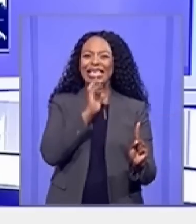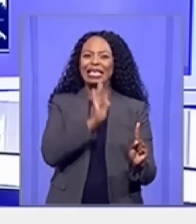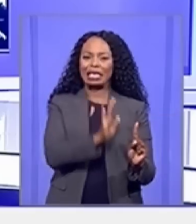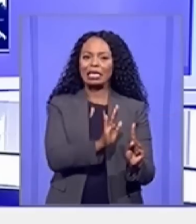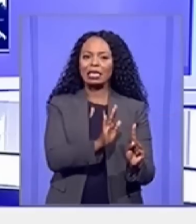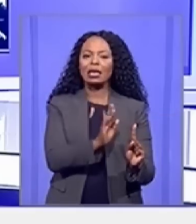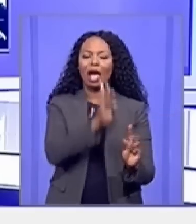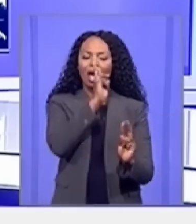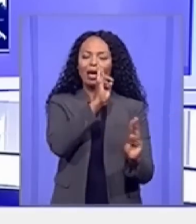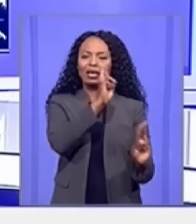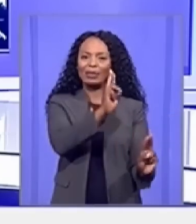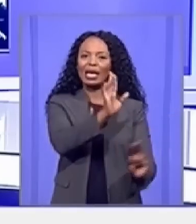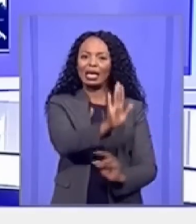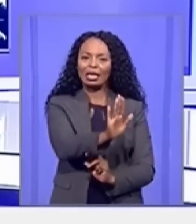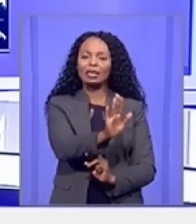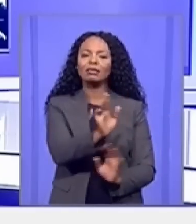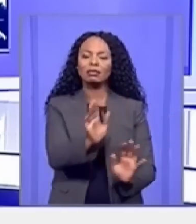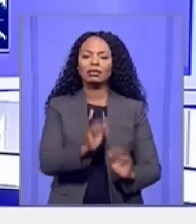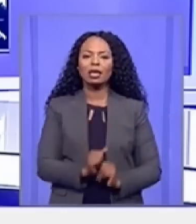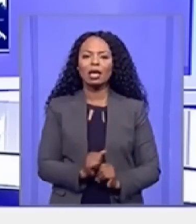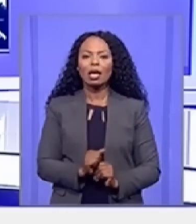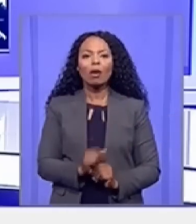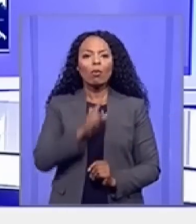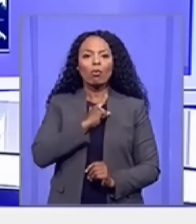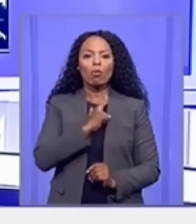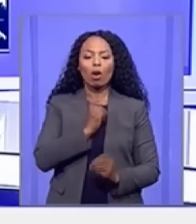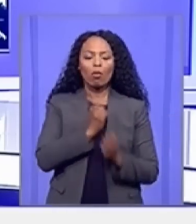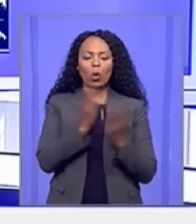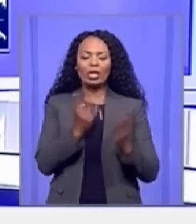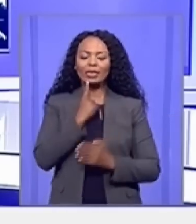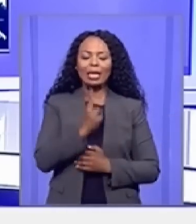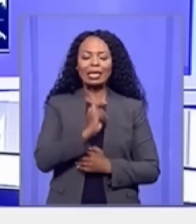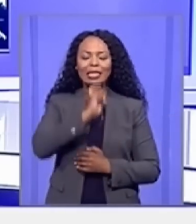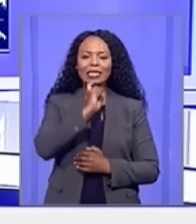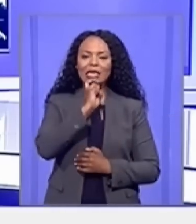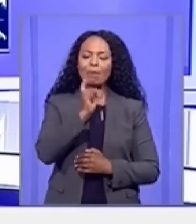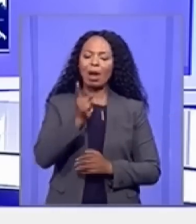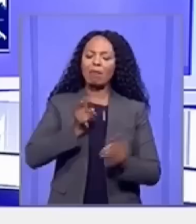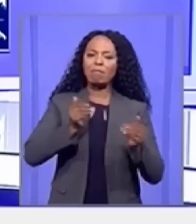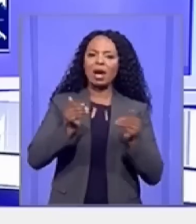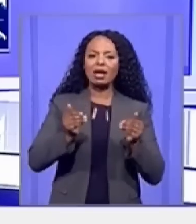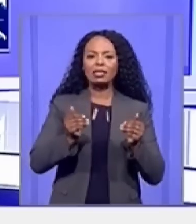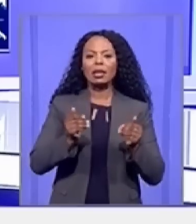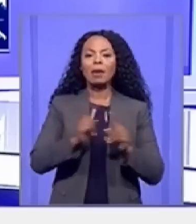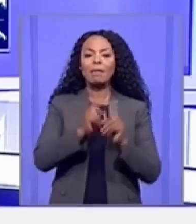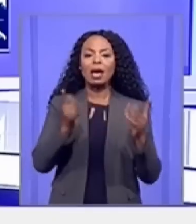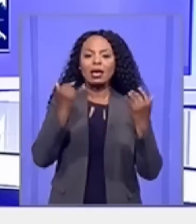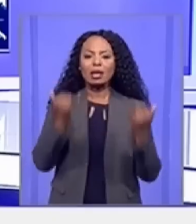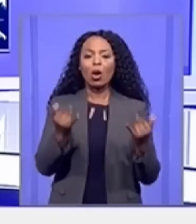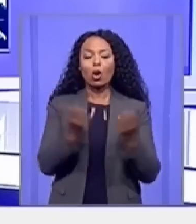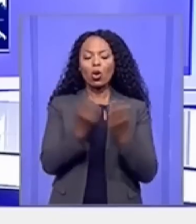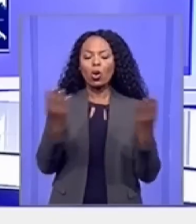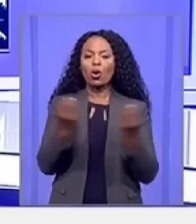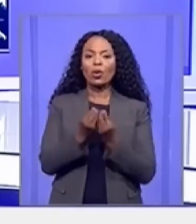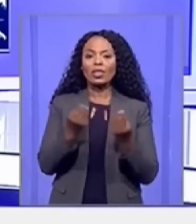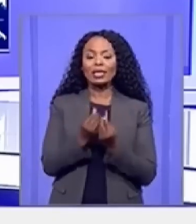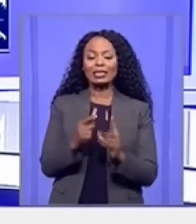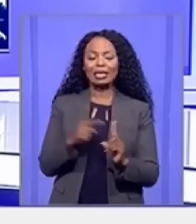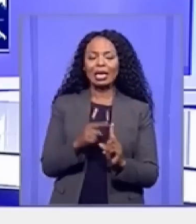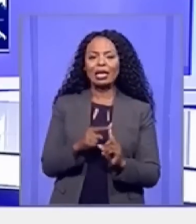se taba ya hore marena e le ba busa nosi empa morena ngaka tseo a di etsang o ne a di